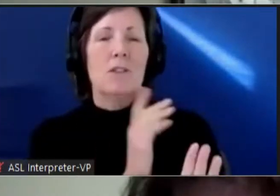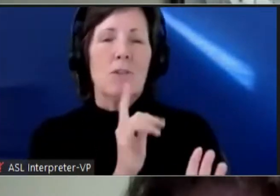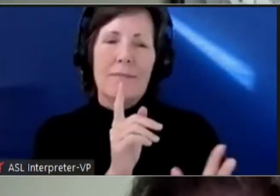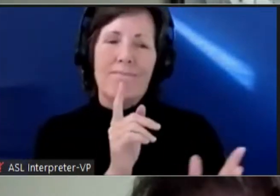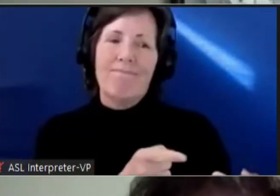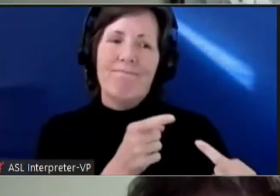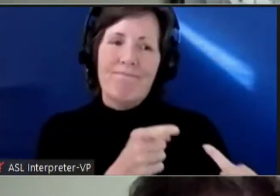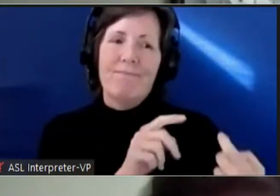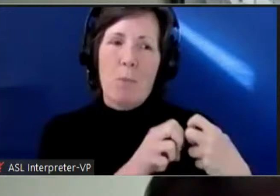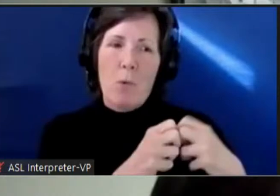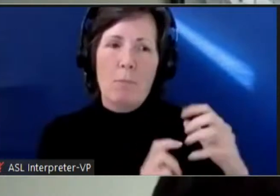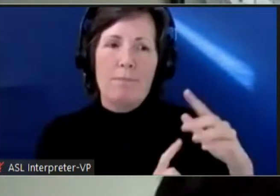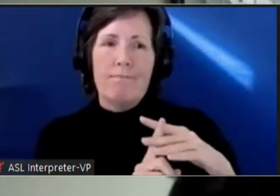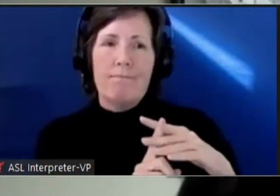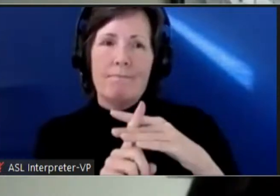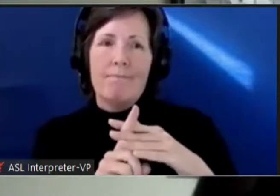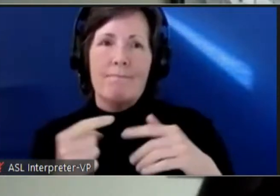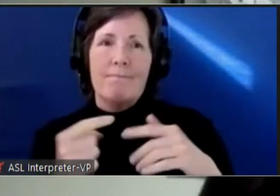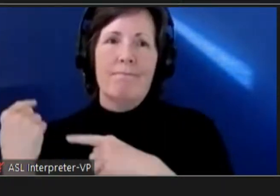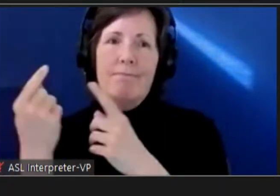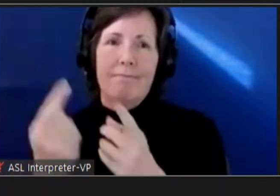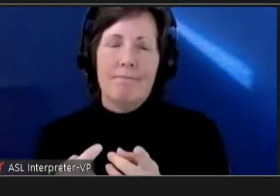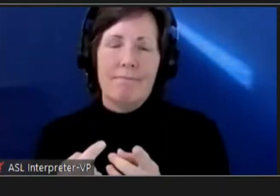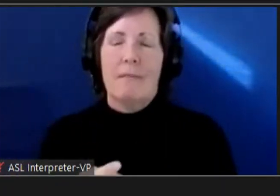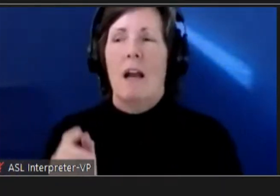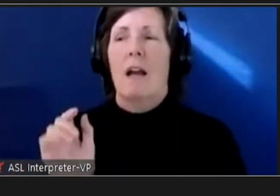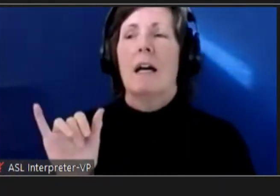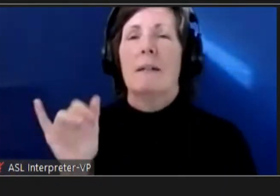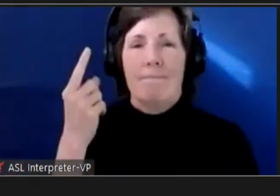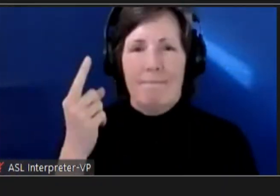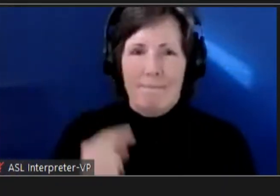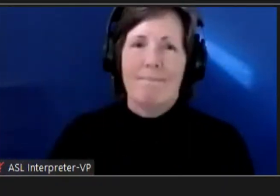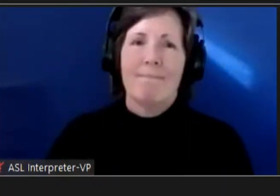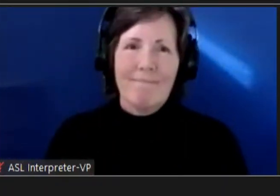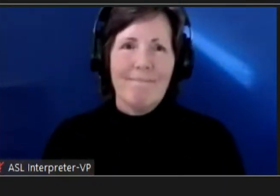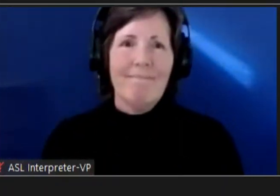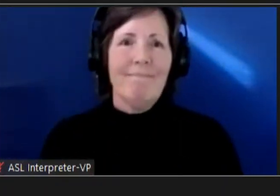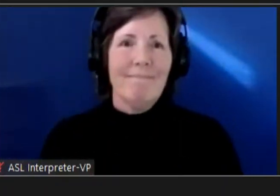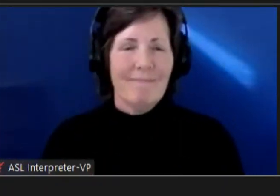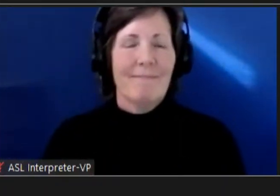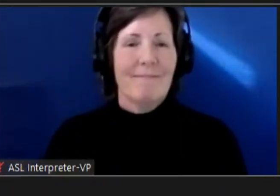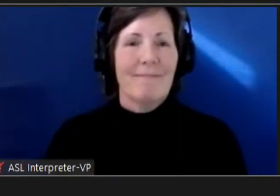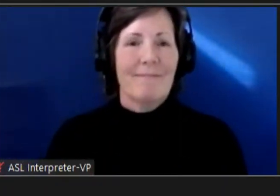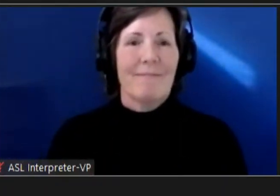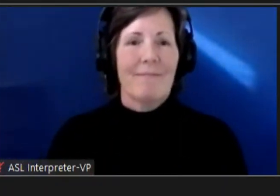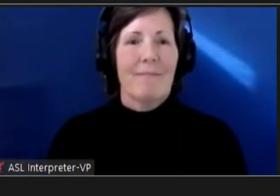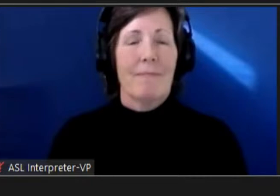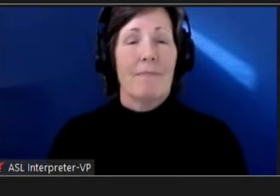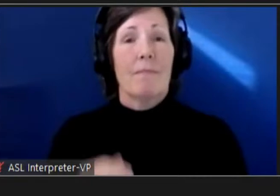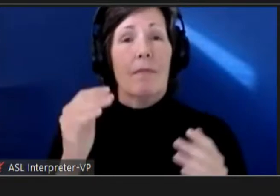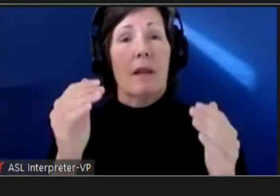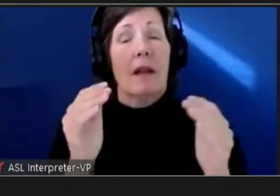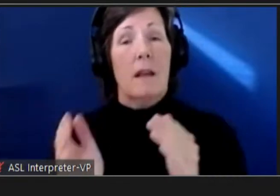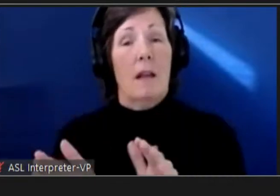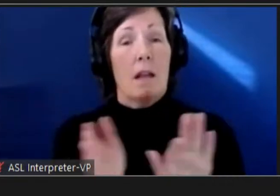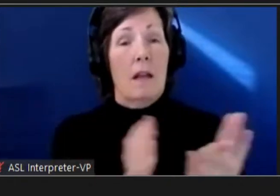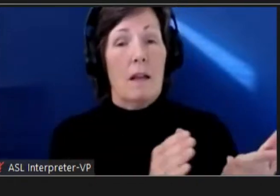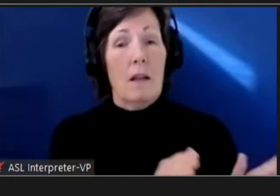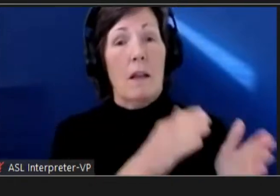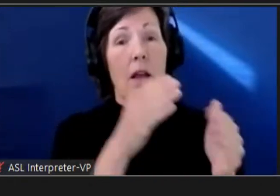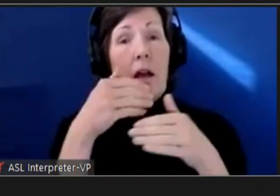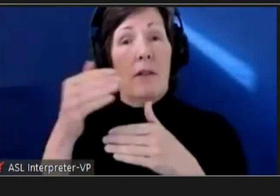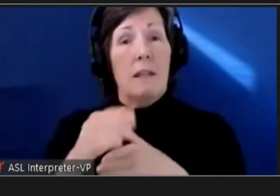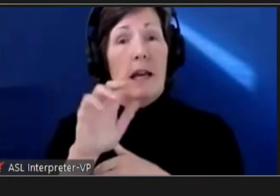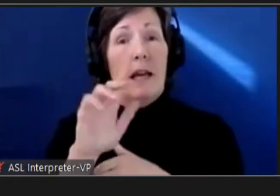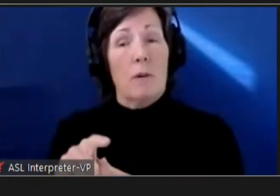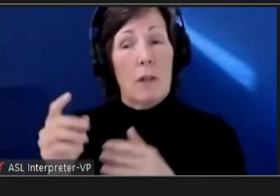platforms. That's what I was referring to before. Right. And the next question, I'm wondering if there are more details on